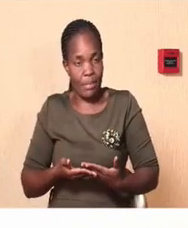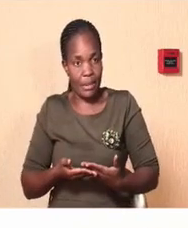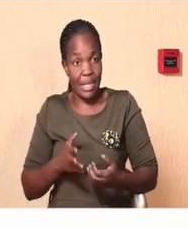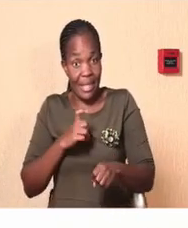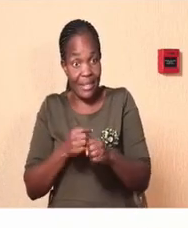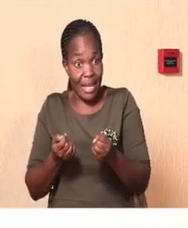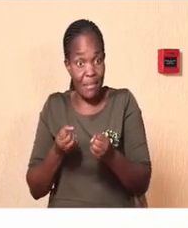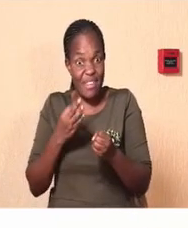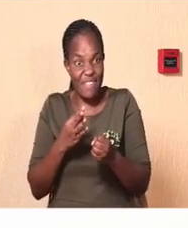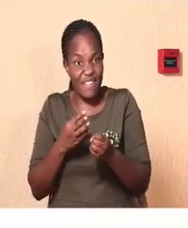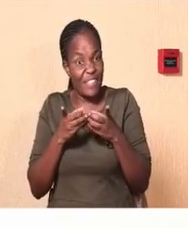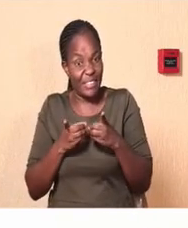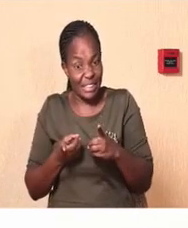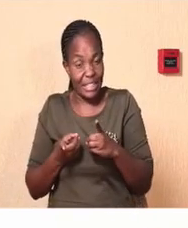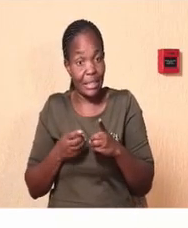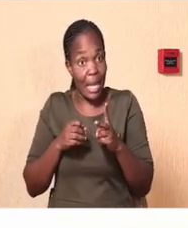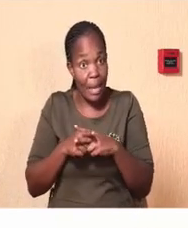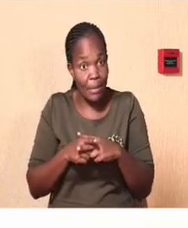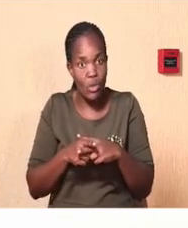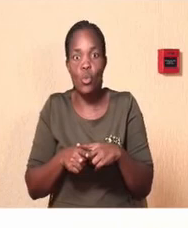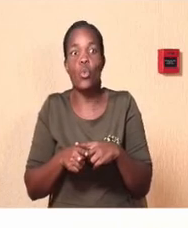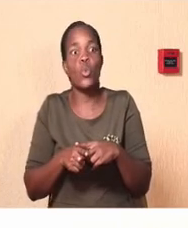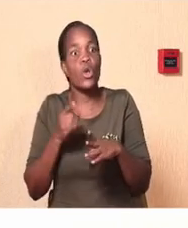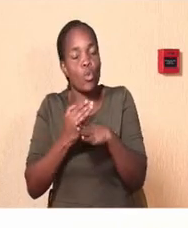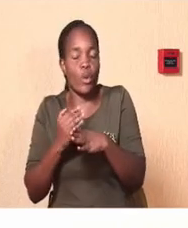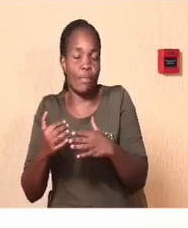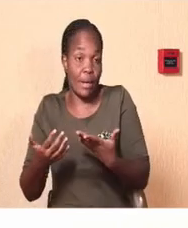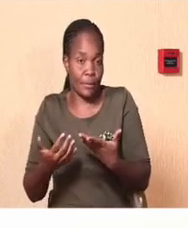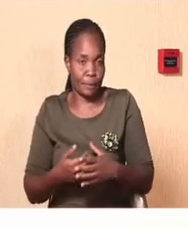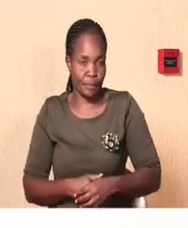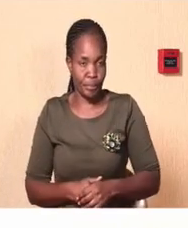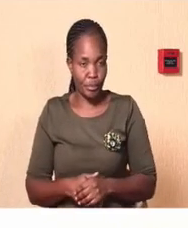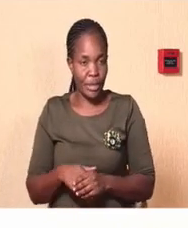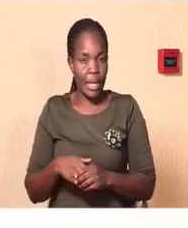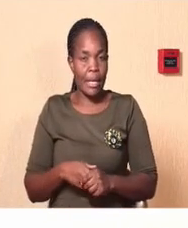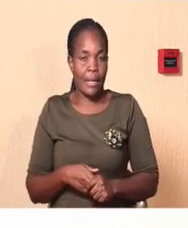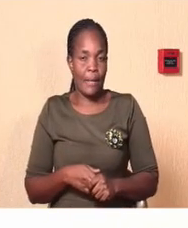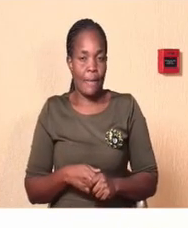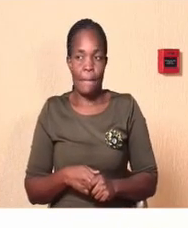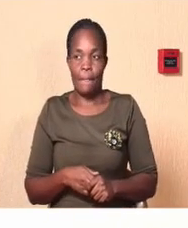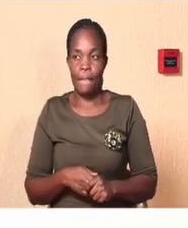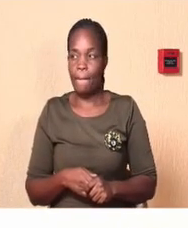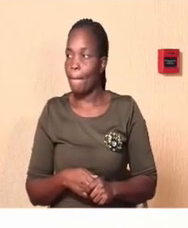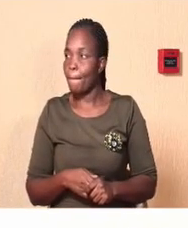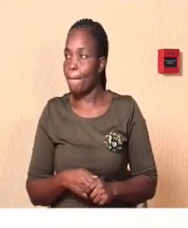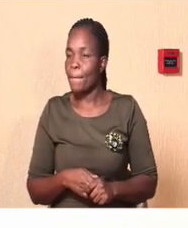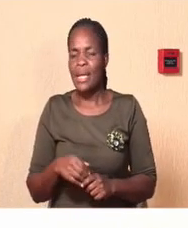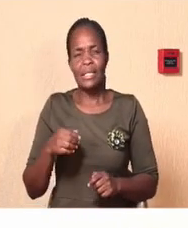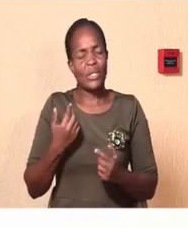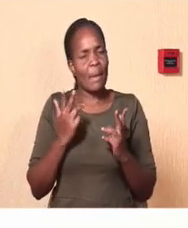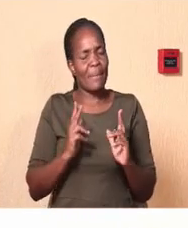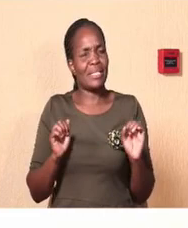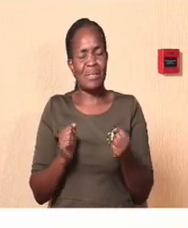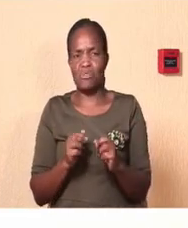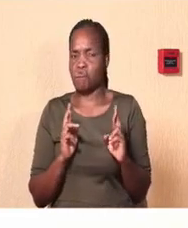the worst case scenario. So at this moment, I would say that one would not really wish and hope that we